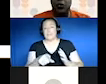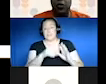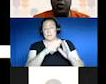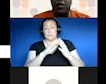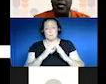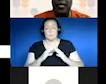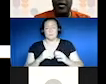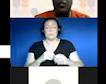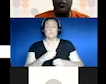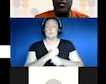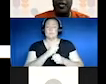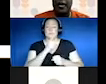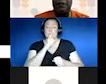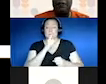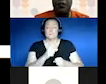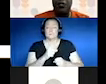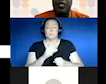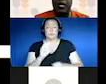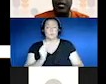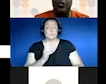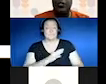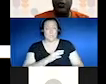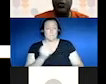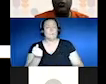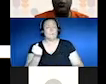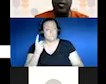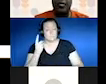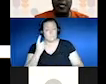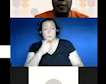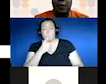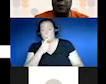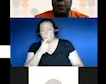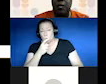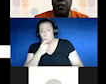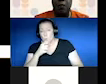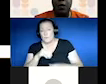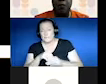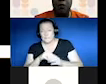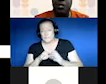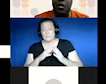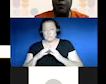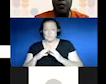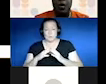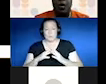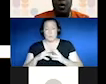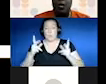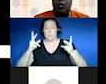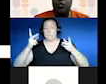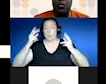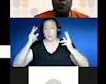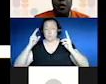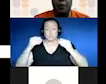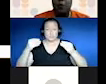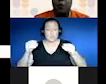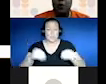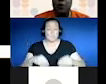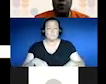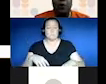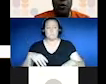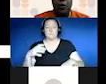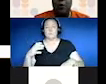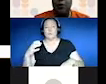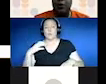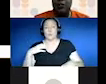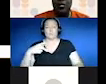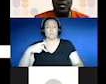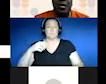make sure that your staff understands who is in their community. Barbershops, coaches in Pop Warner,